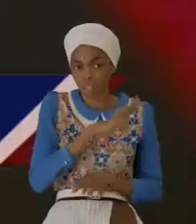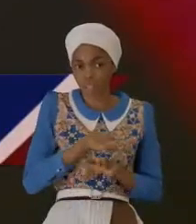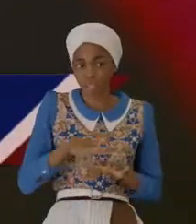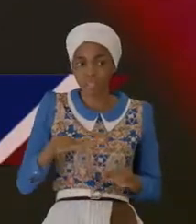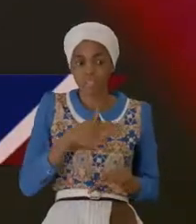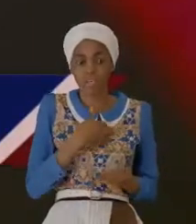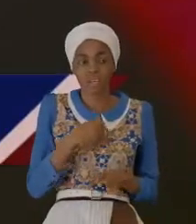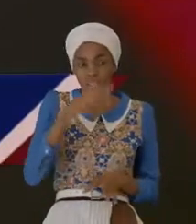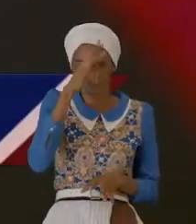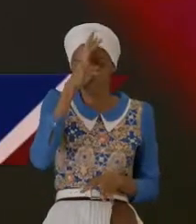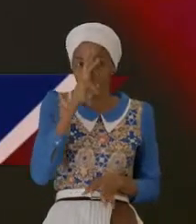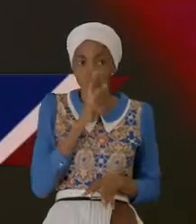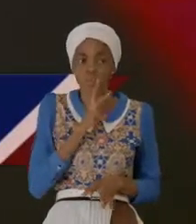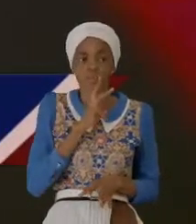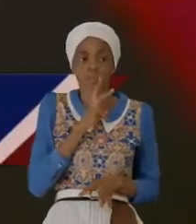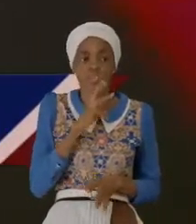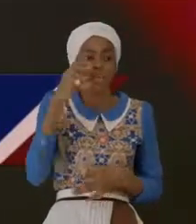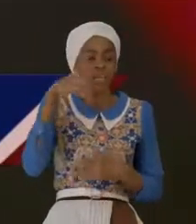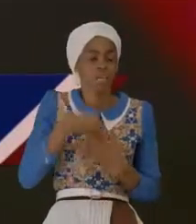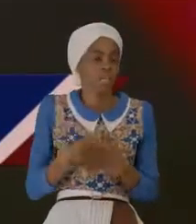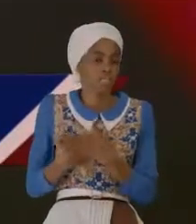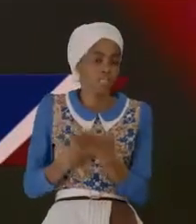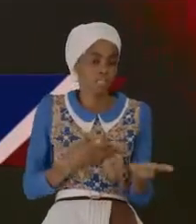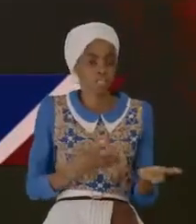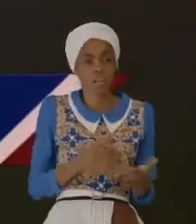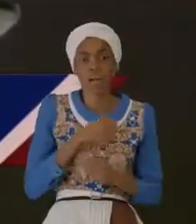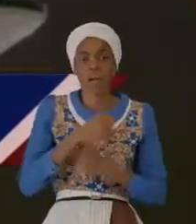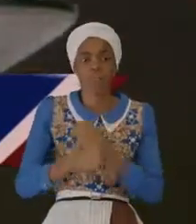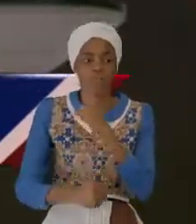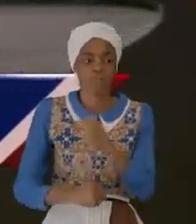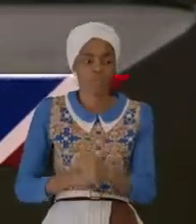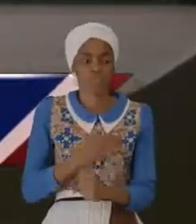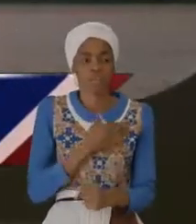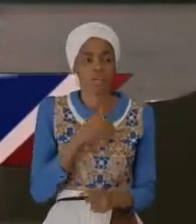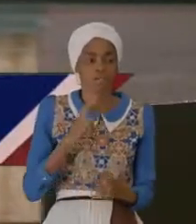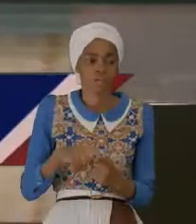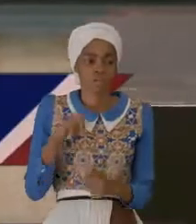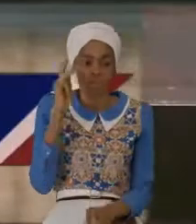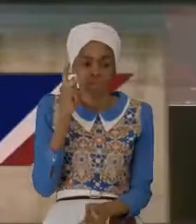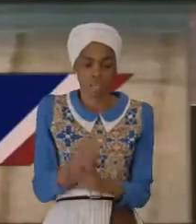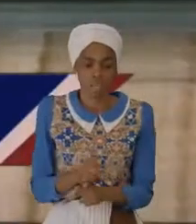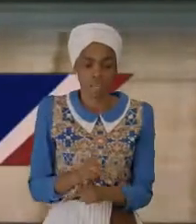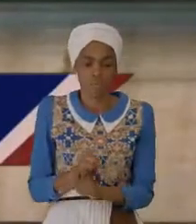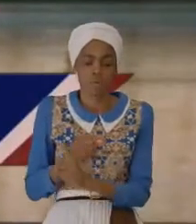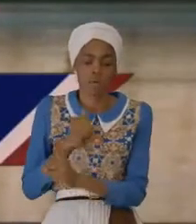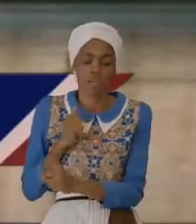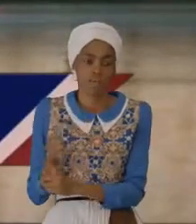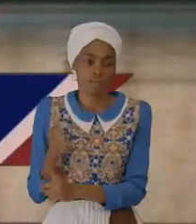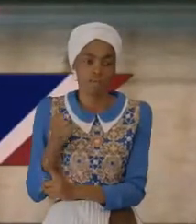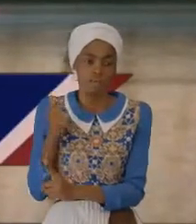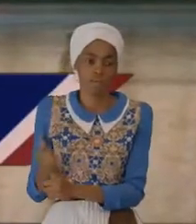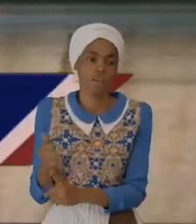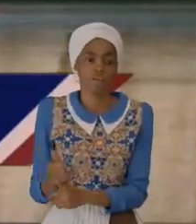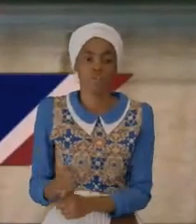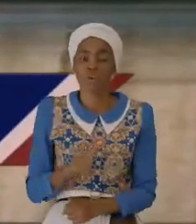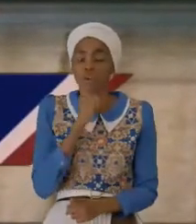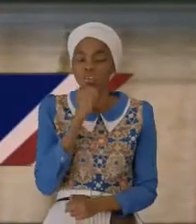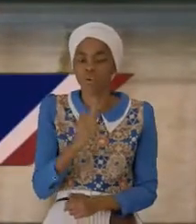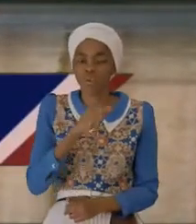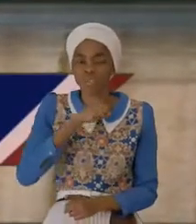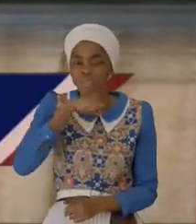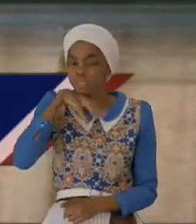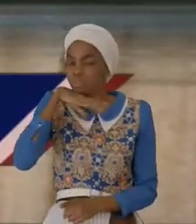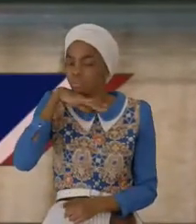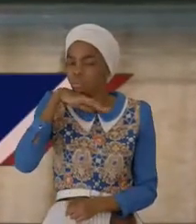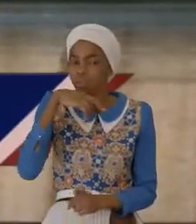widows in their Affliction and to keep himself a spotage